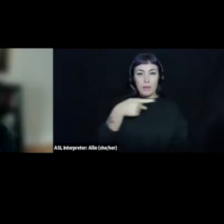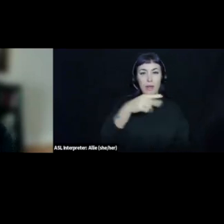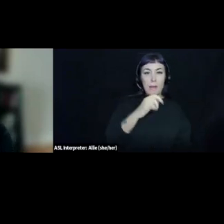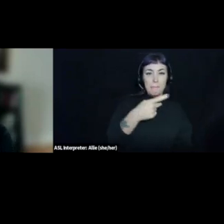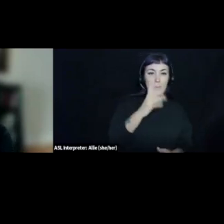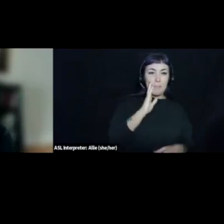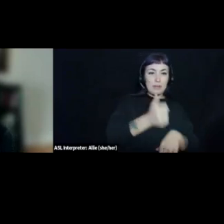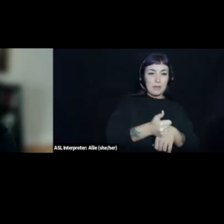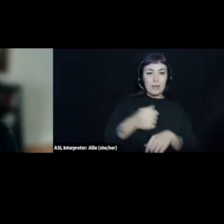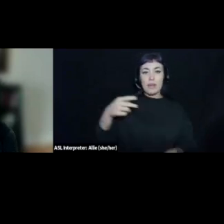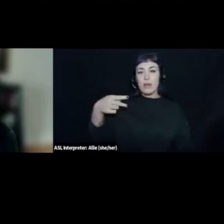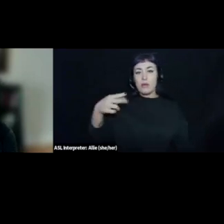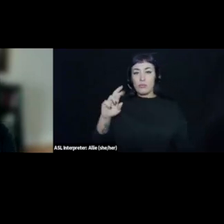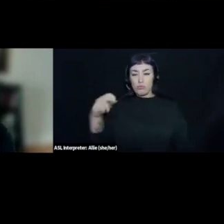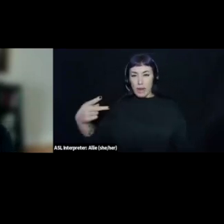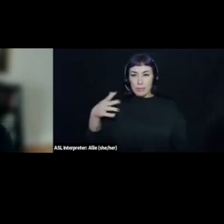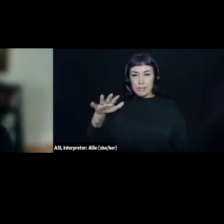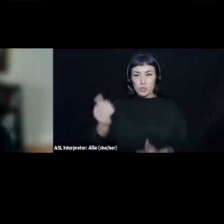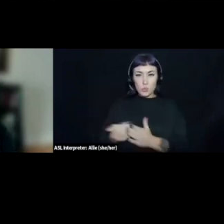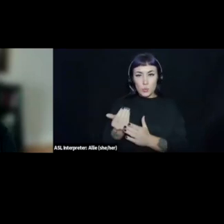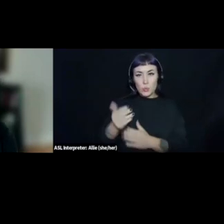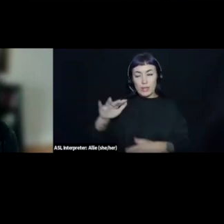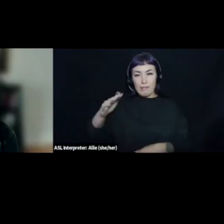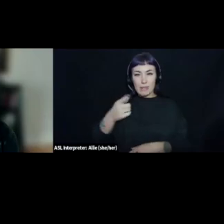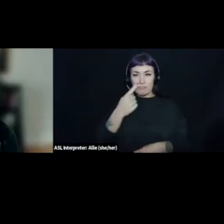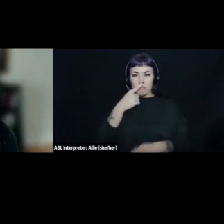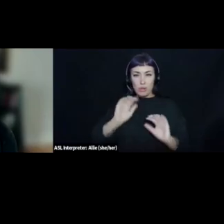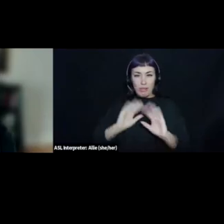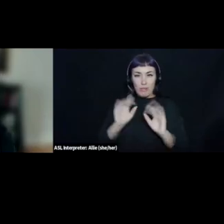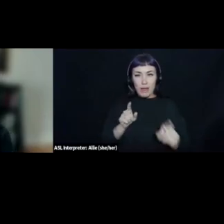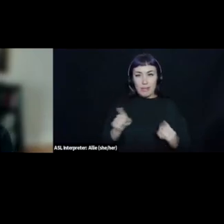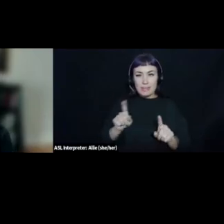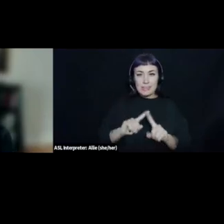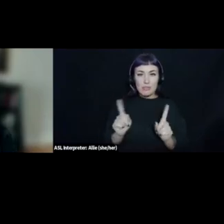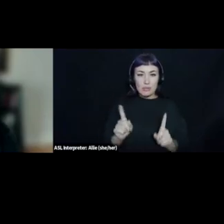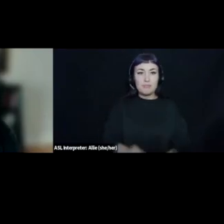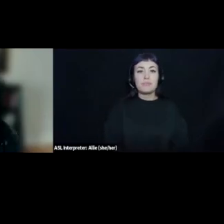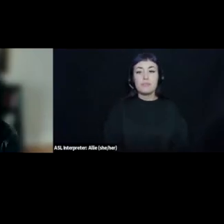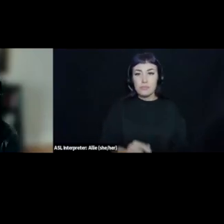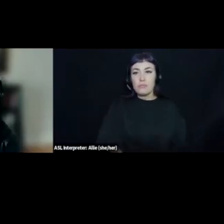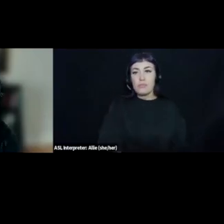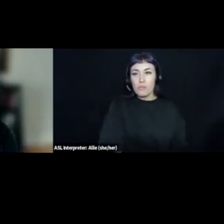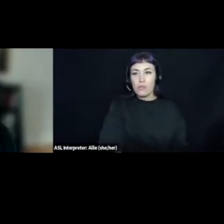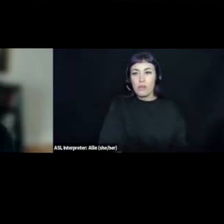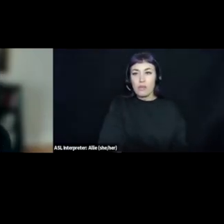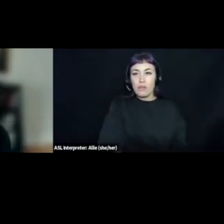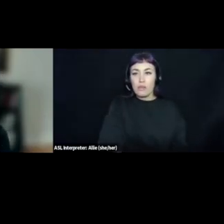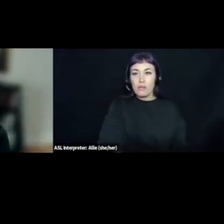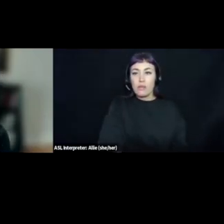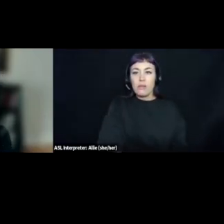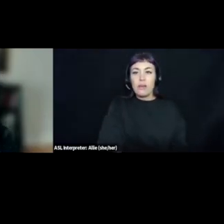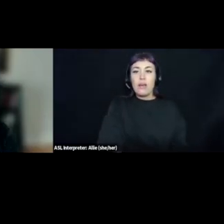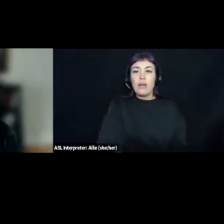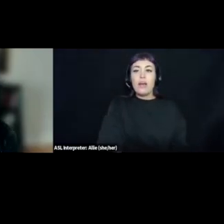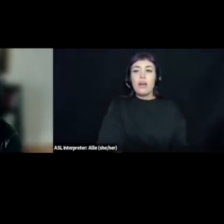newer and maybe iffy. If you could just like clarify those a little bit. So I'm not super well versed on those. I